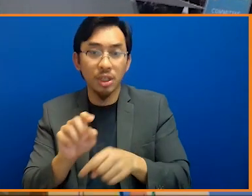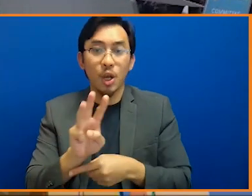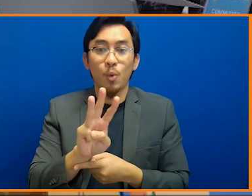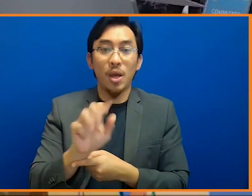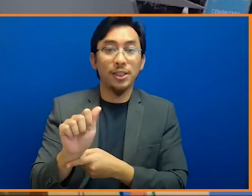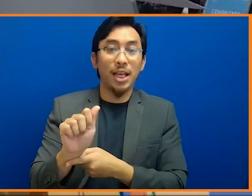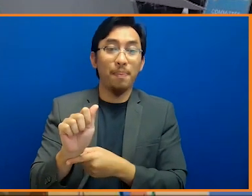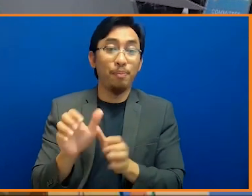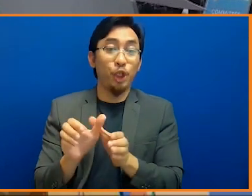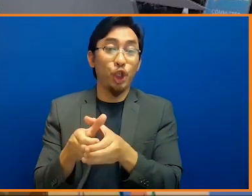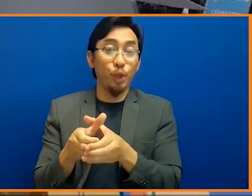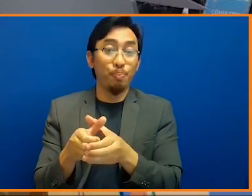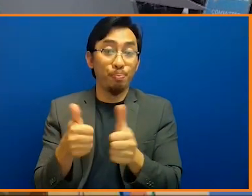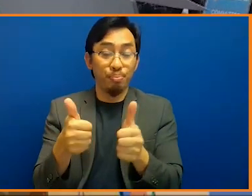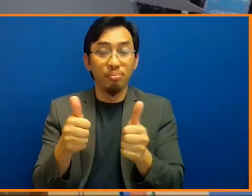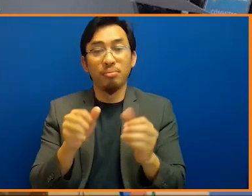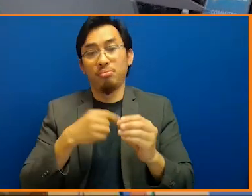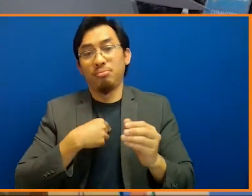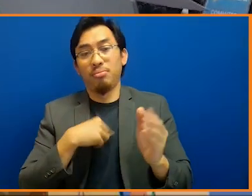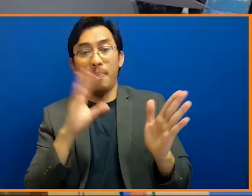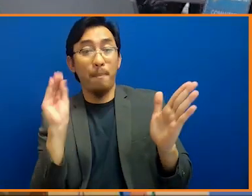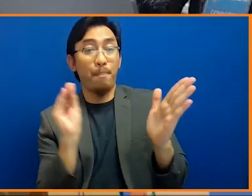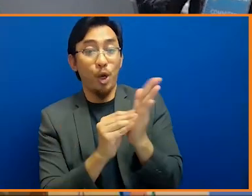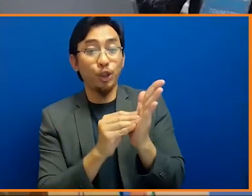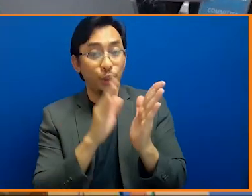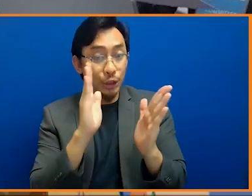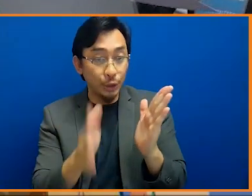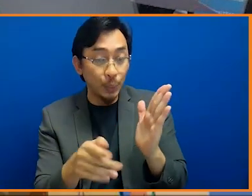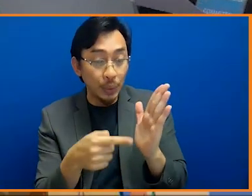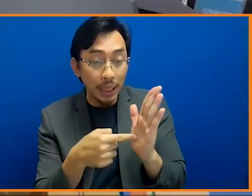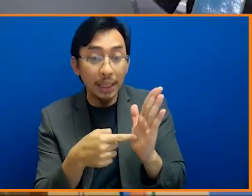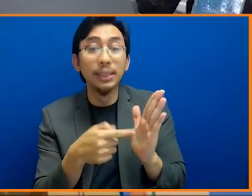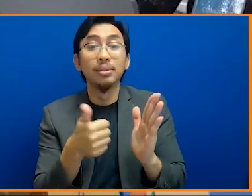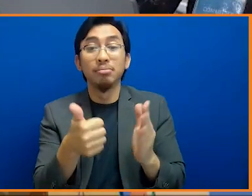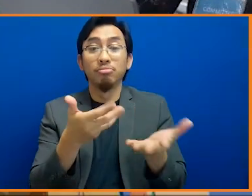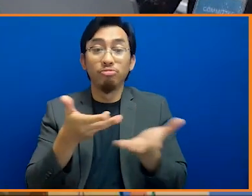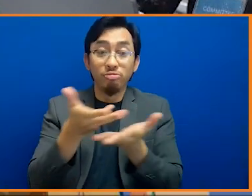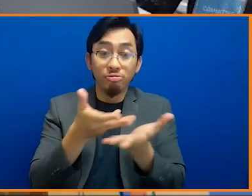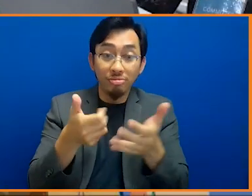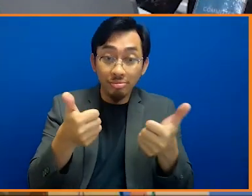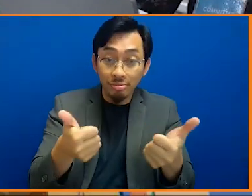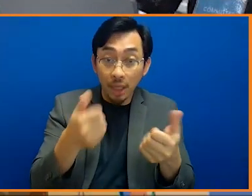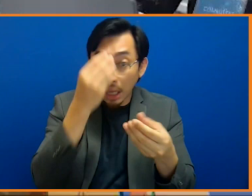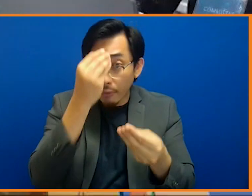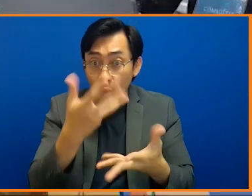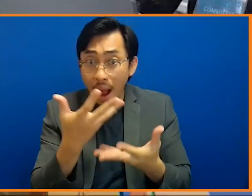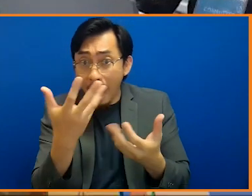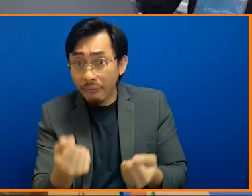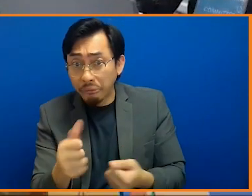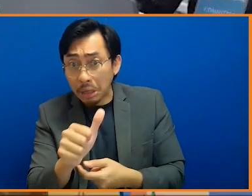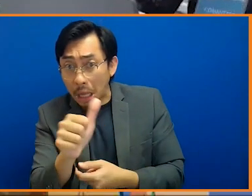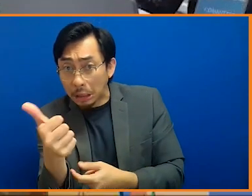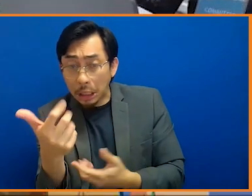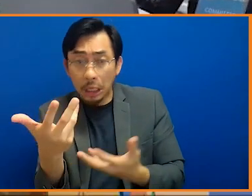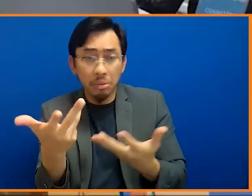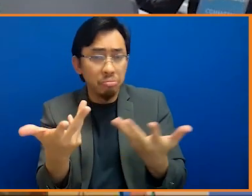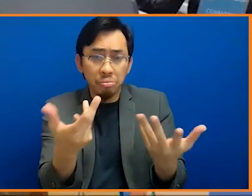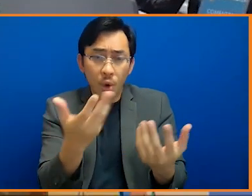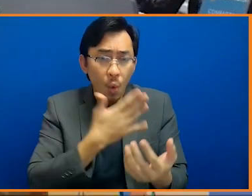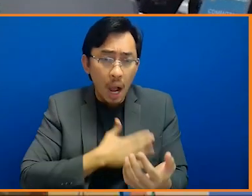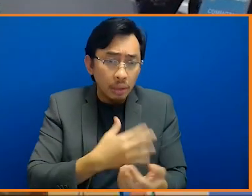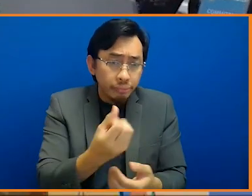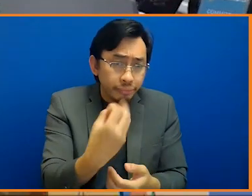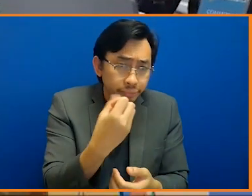again on the WhatsApp group. Just keep communicating on the WhatsApp group, and just let us know if you guys